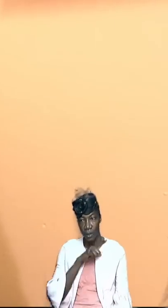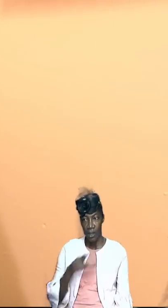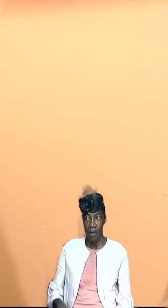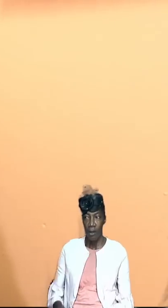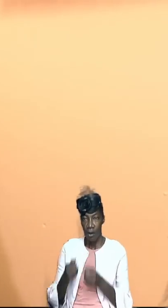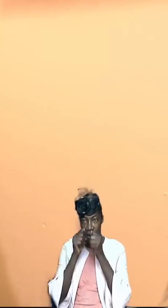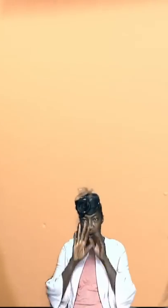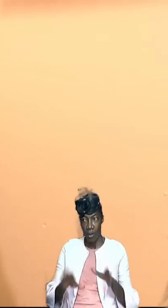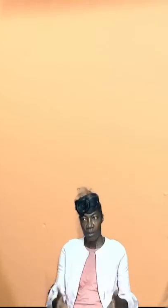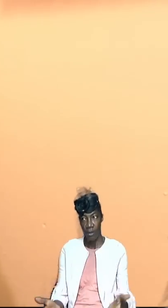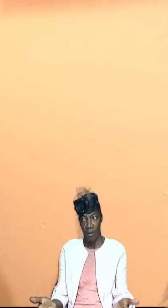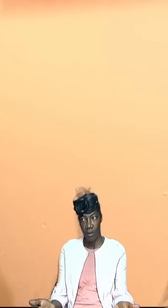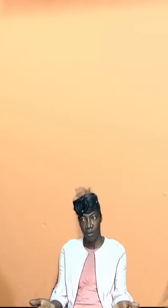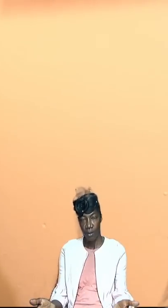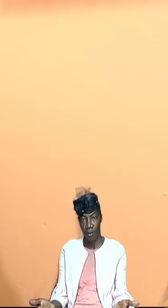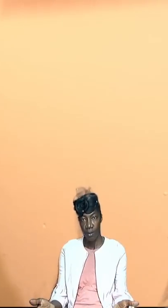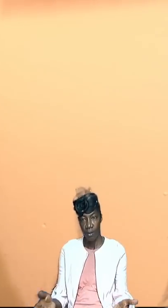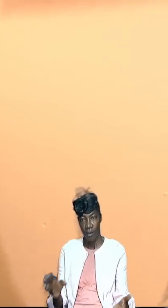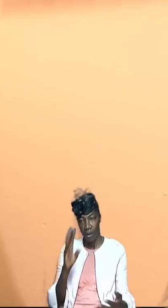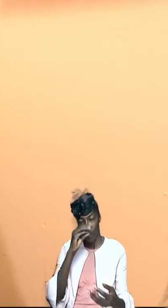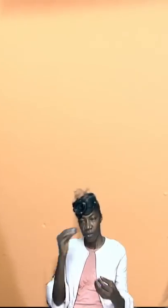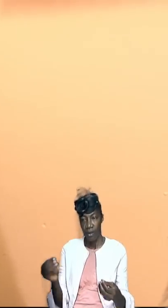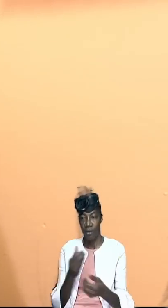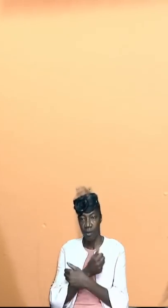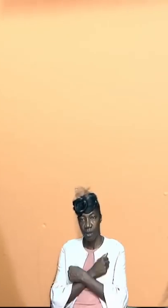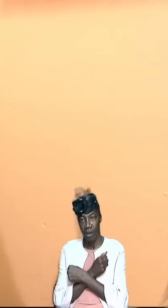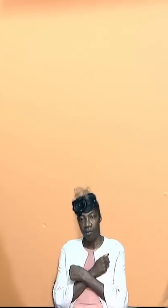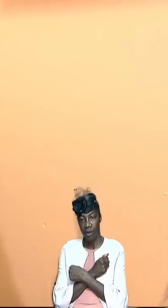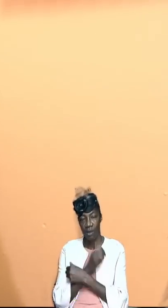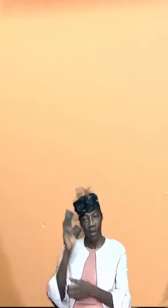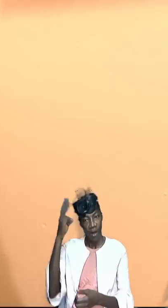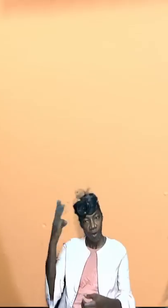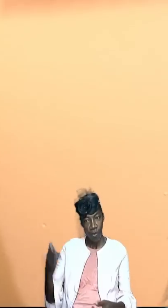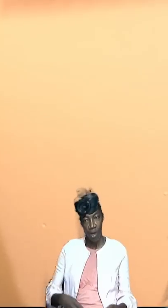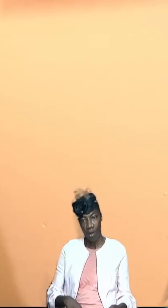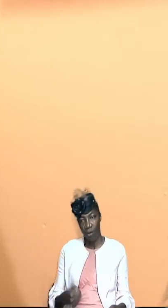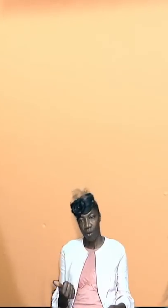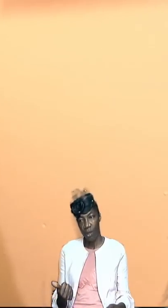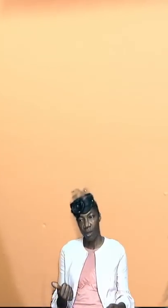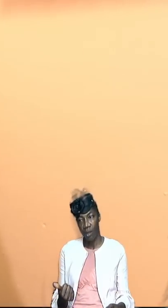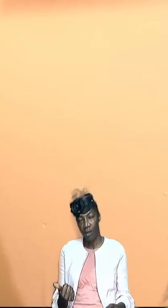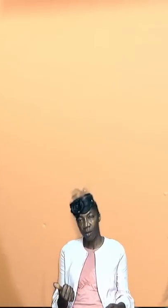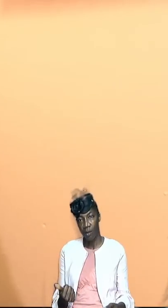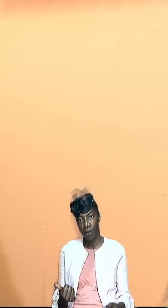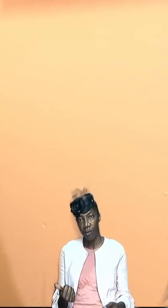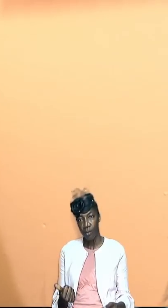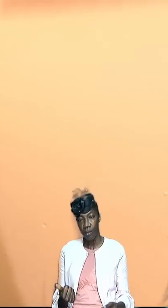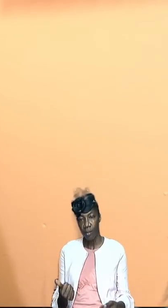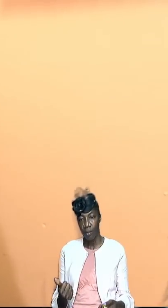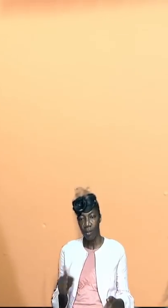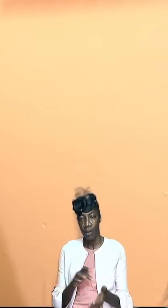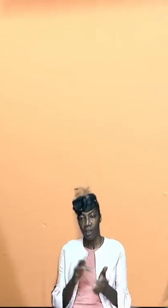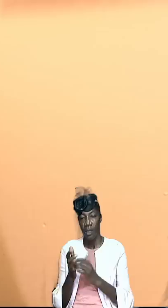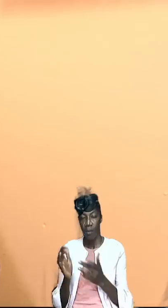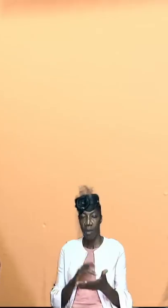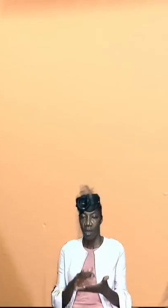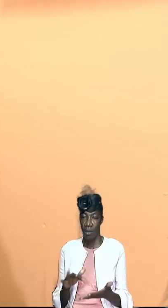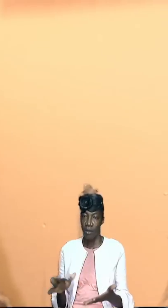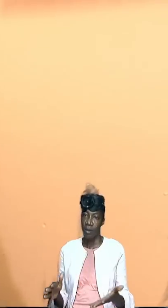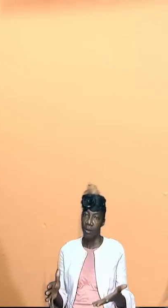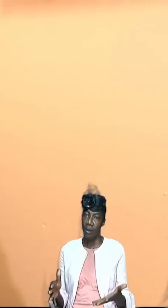The Lord bless you, brethren beloved. Welcome to another in our Bible study